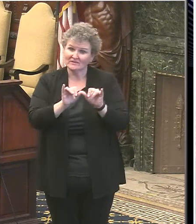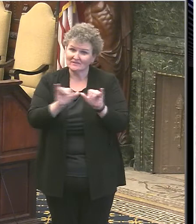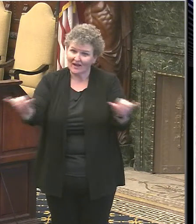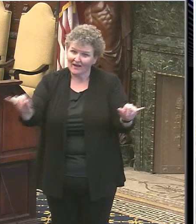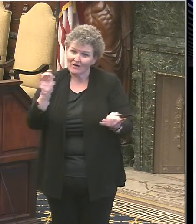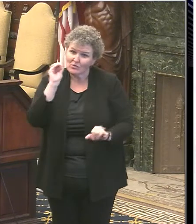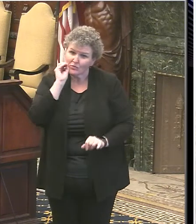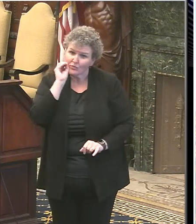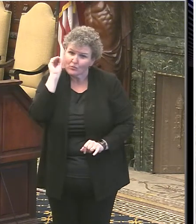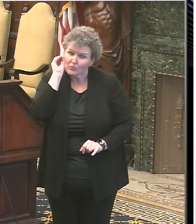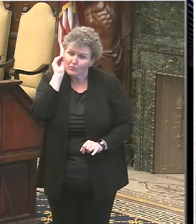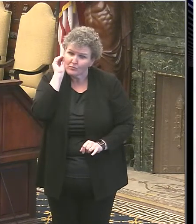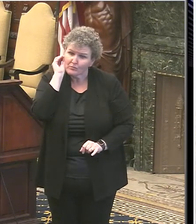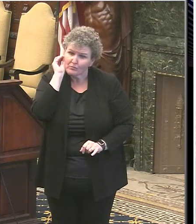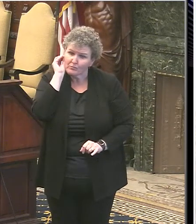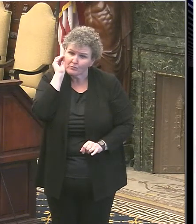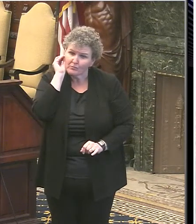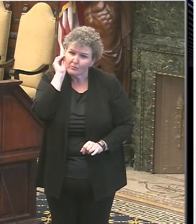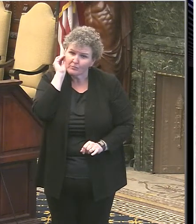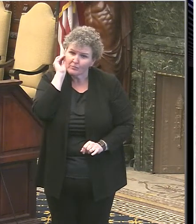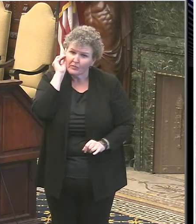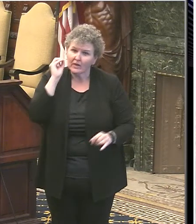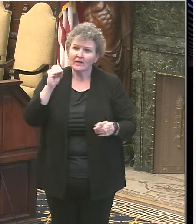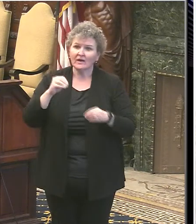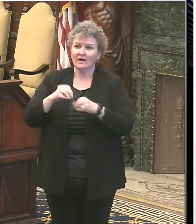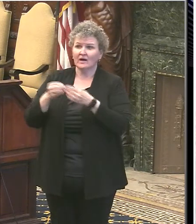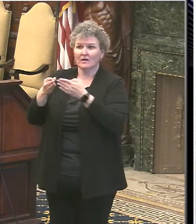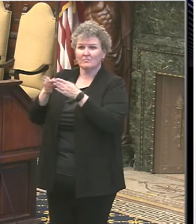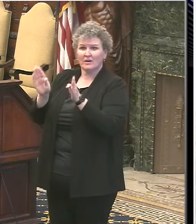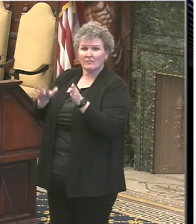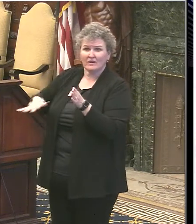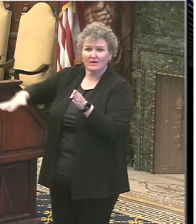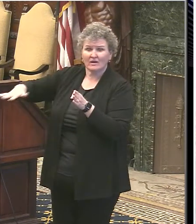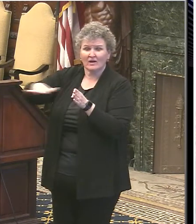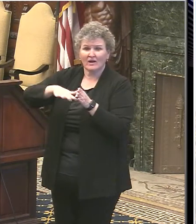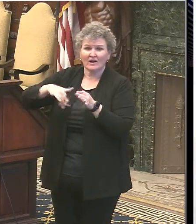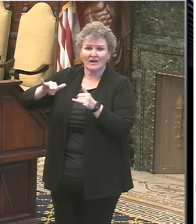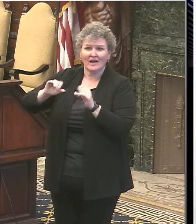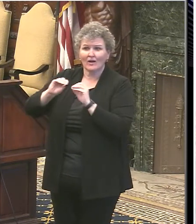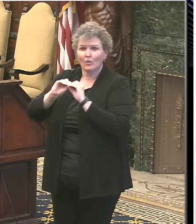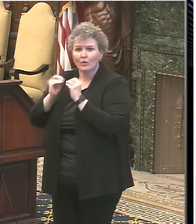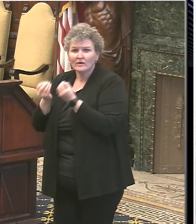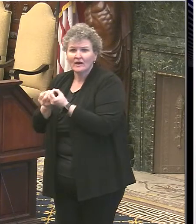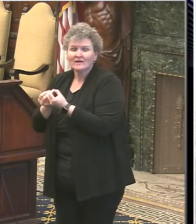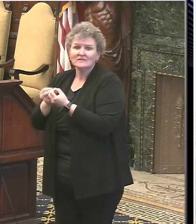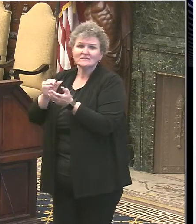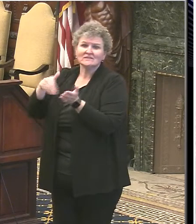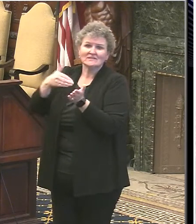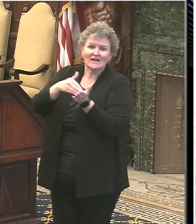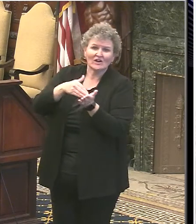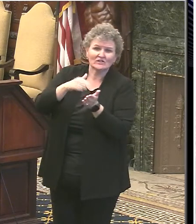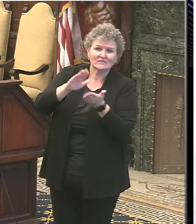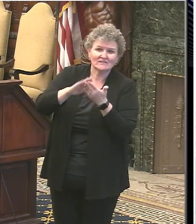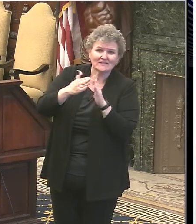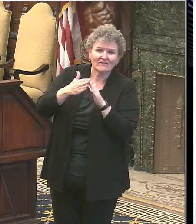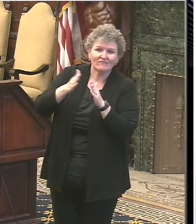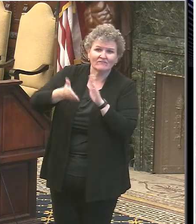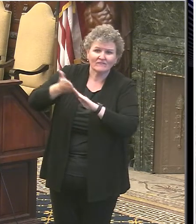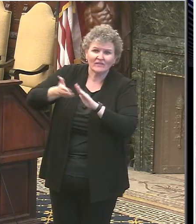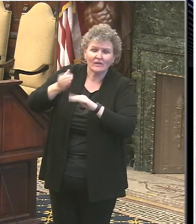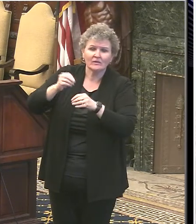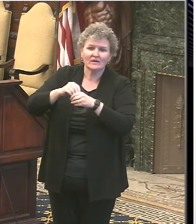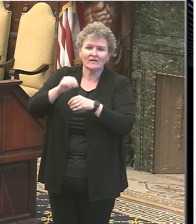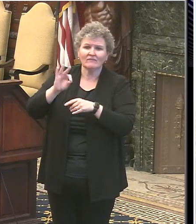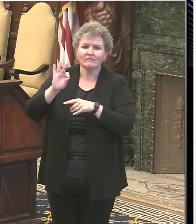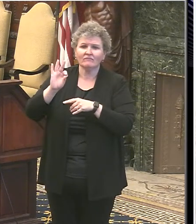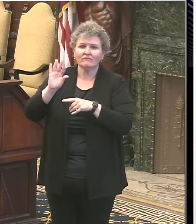that there's a very public, city organization, I think Center City District run flea market around City Hall